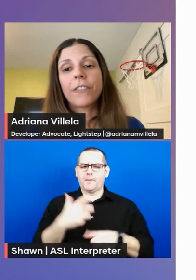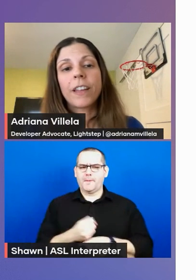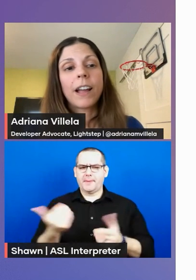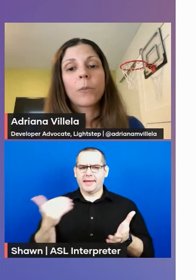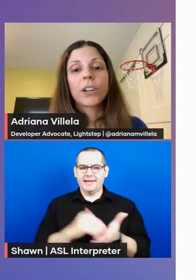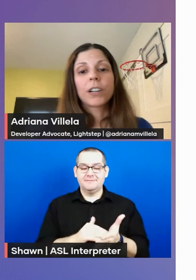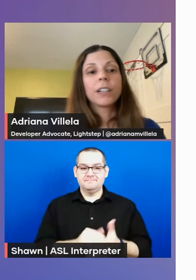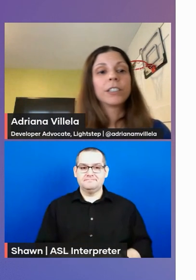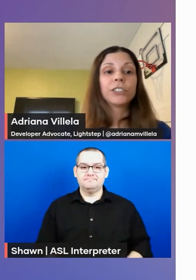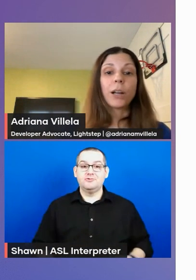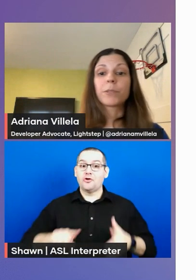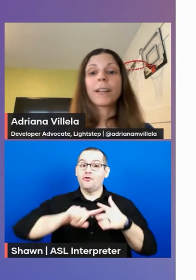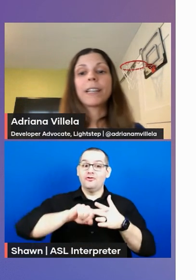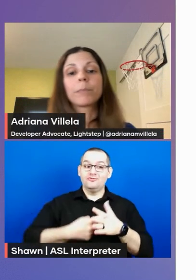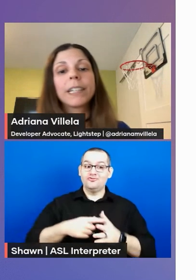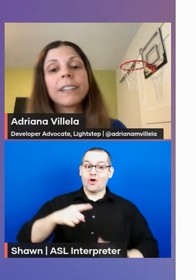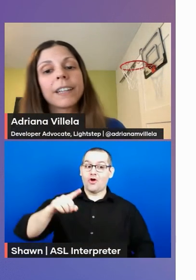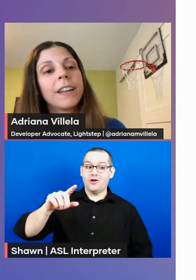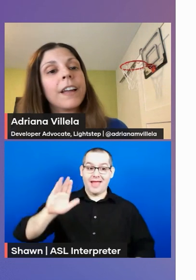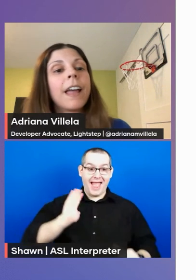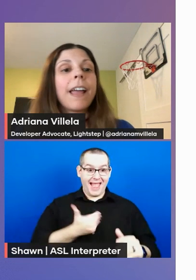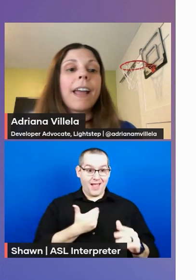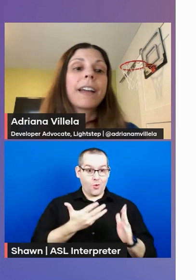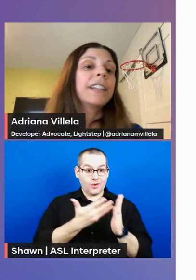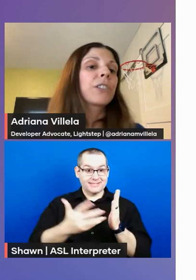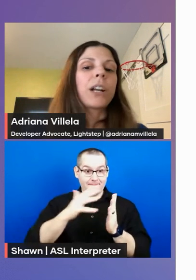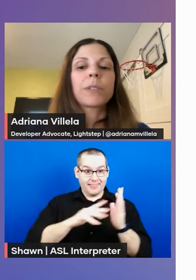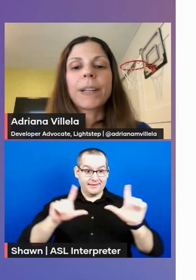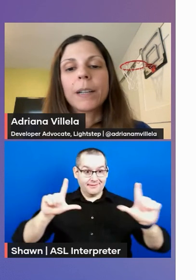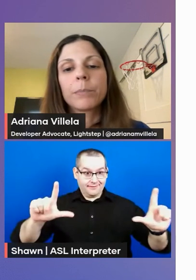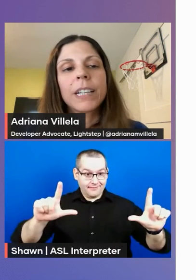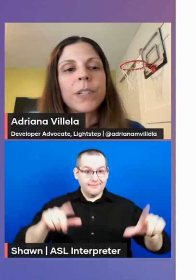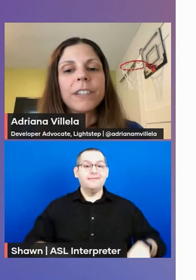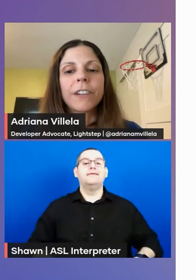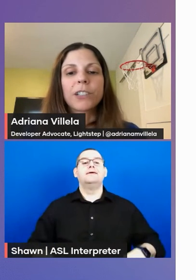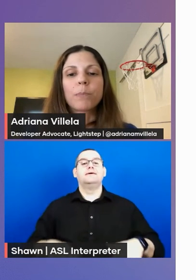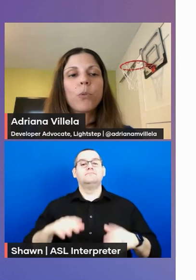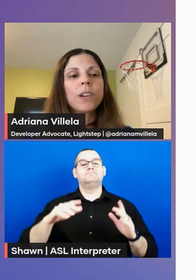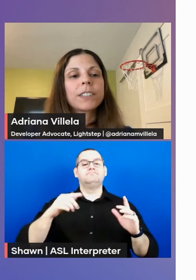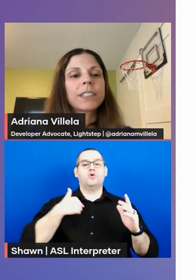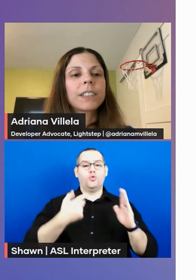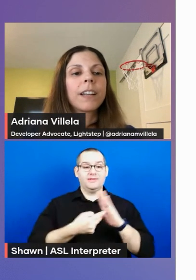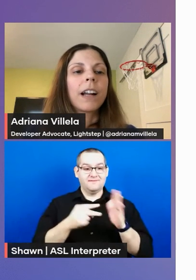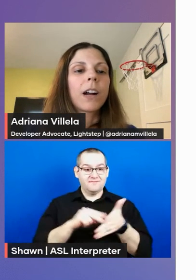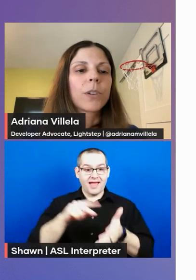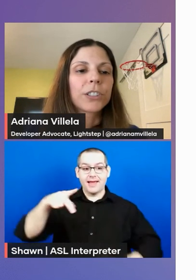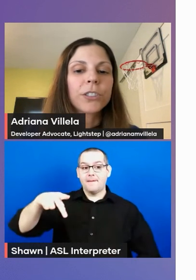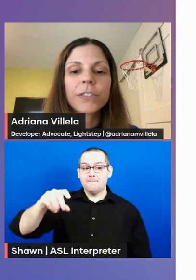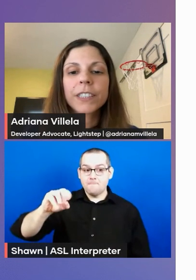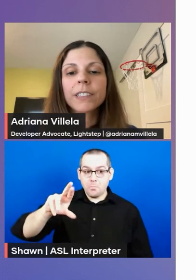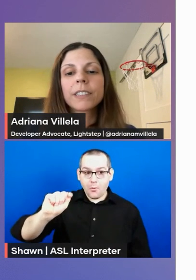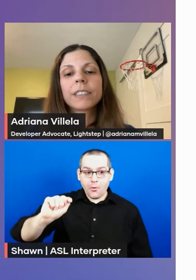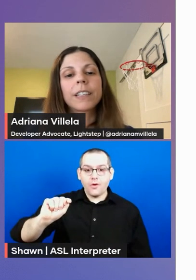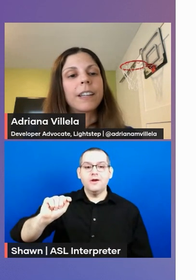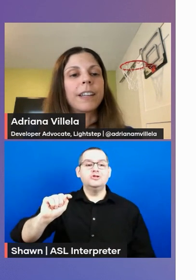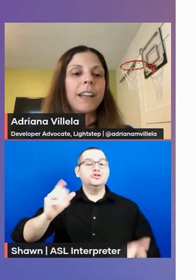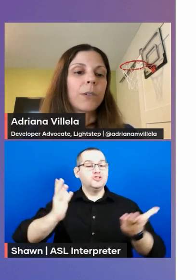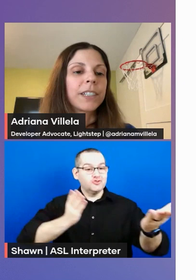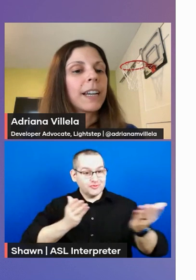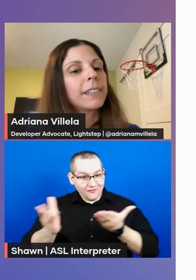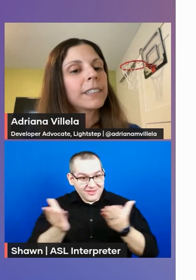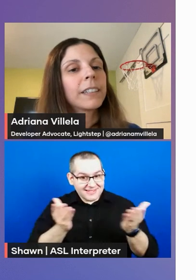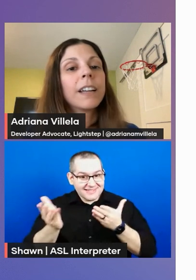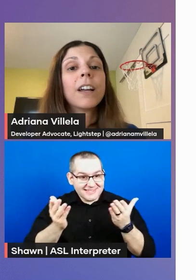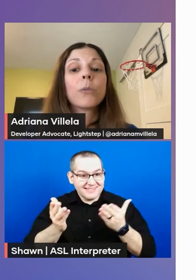started with our job spec template. And in our job spec template, we defined our ports, our services, and